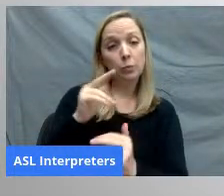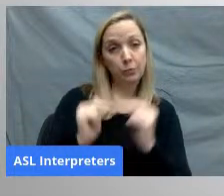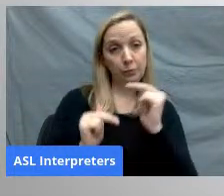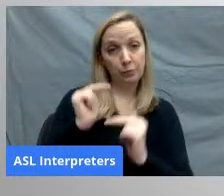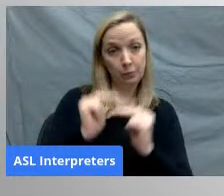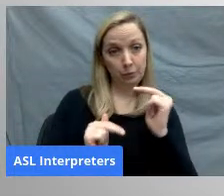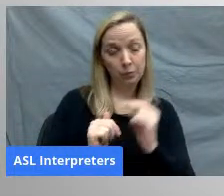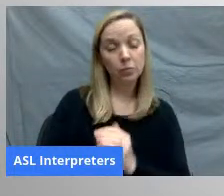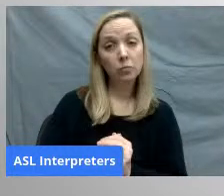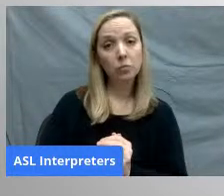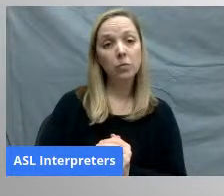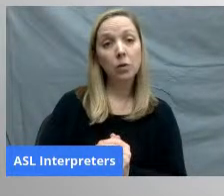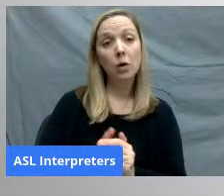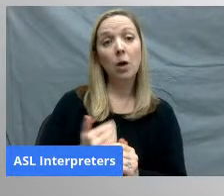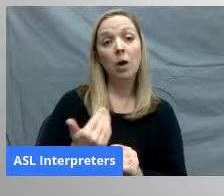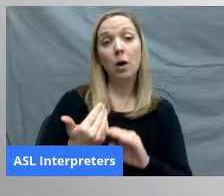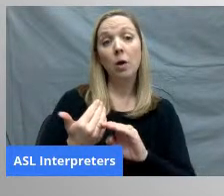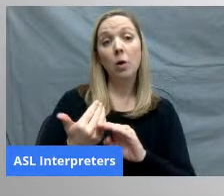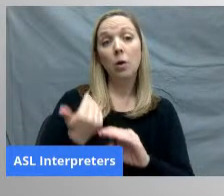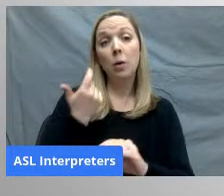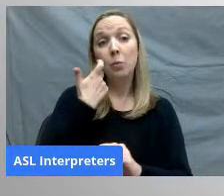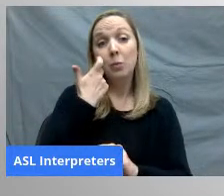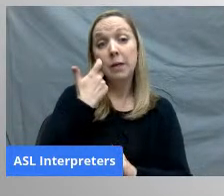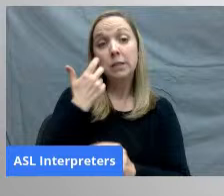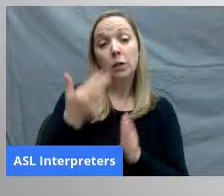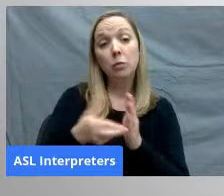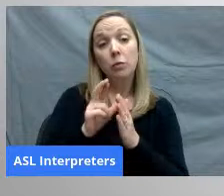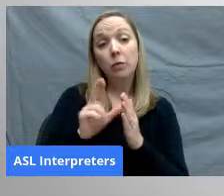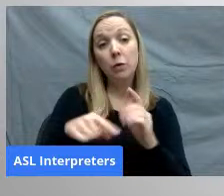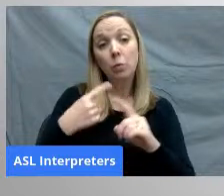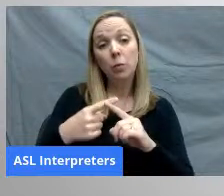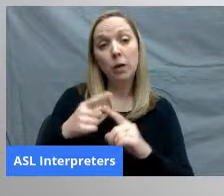It was last reviewed in 2013.